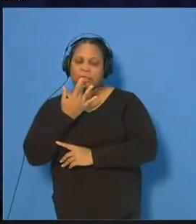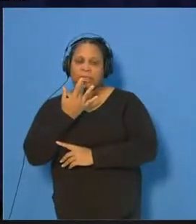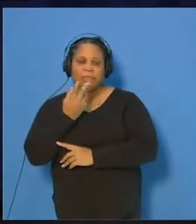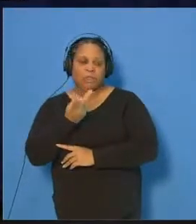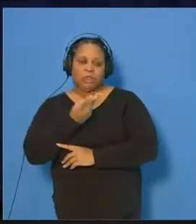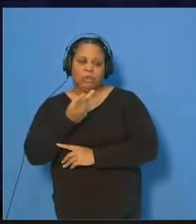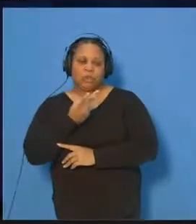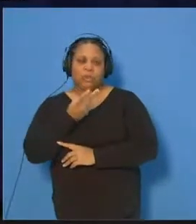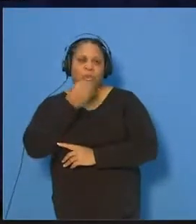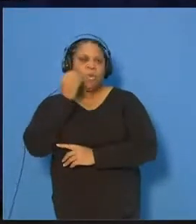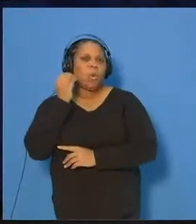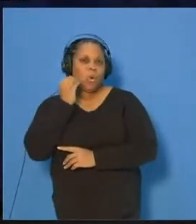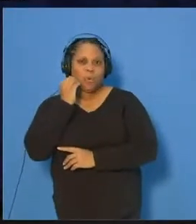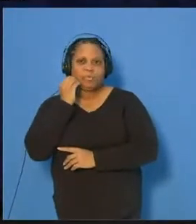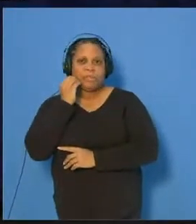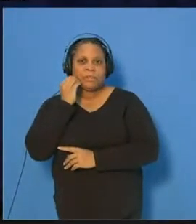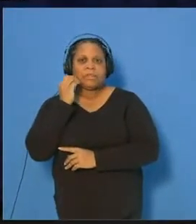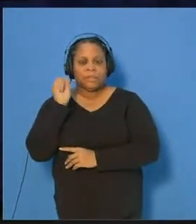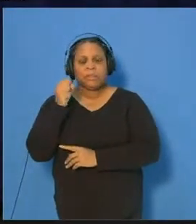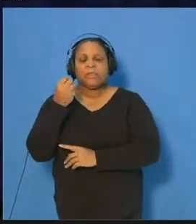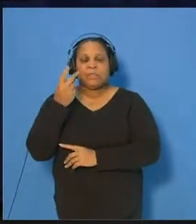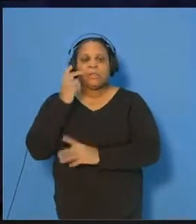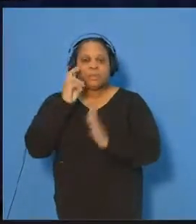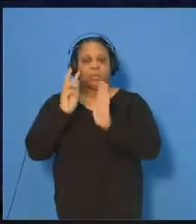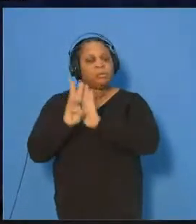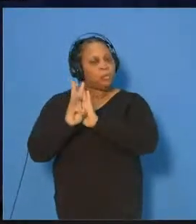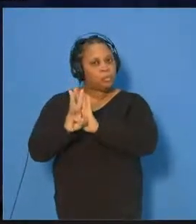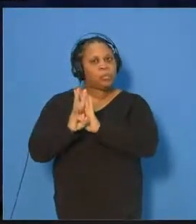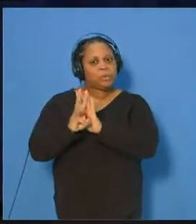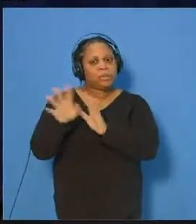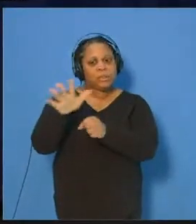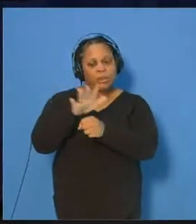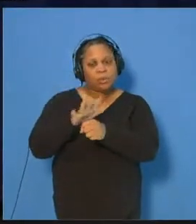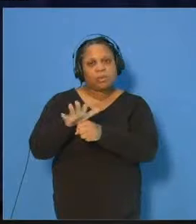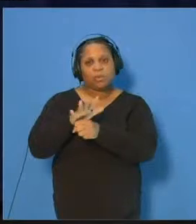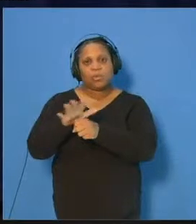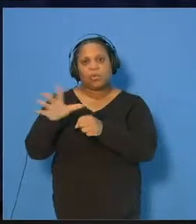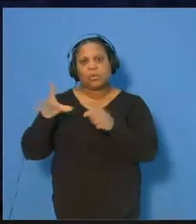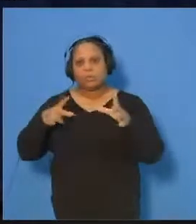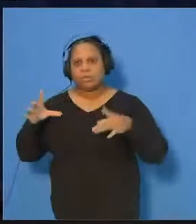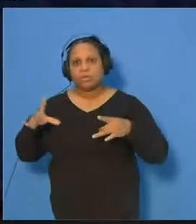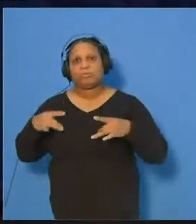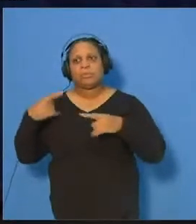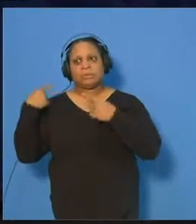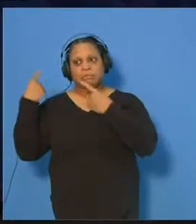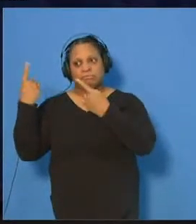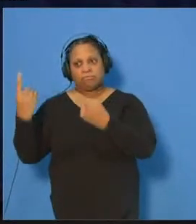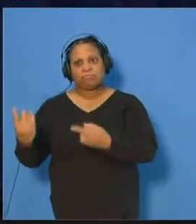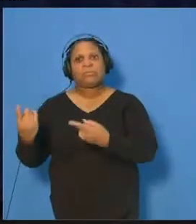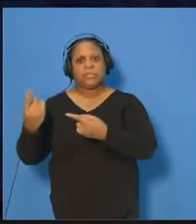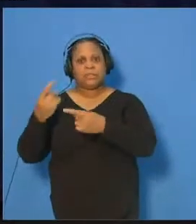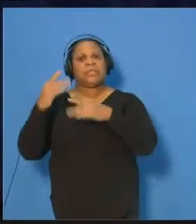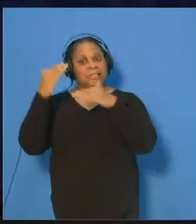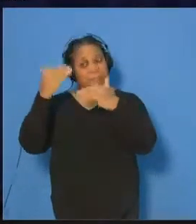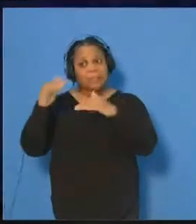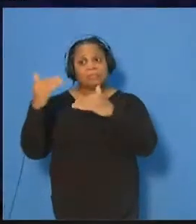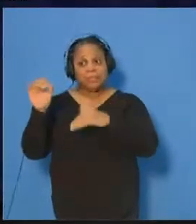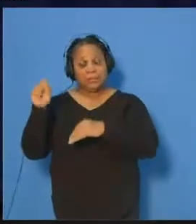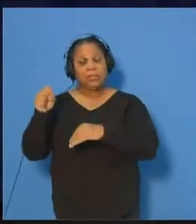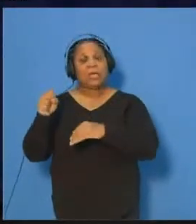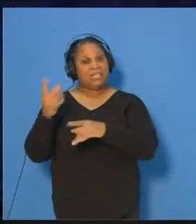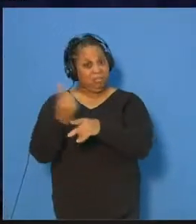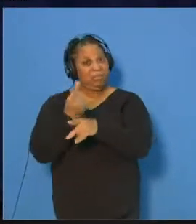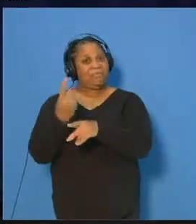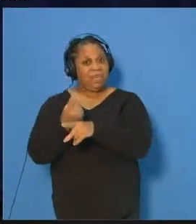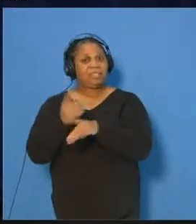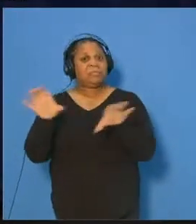nursing homes, we have seen limited local transmission since the shelter in place. So I think it has been effective in doing what it